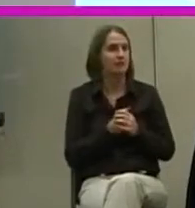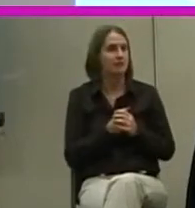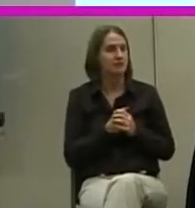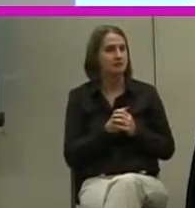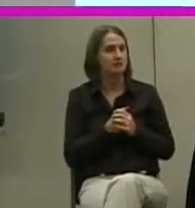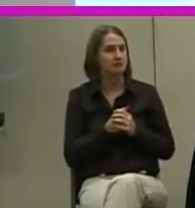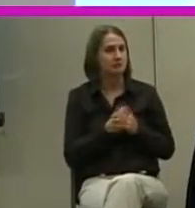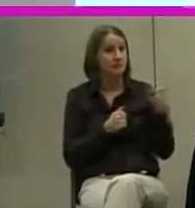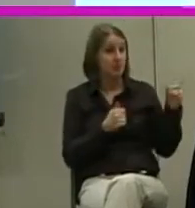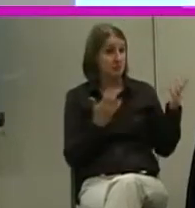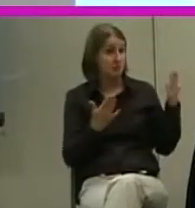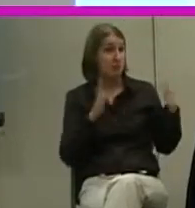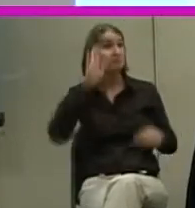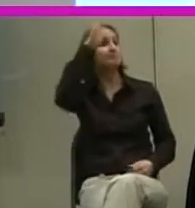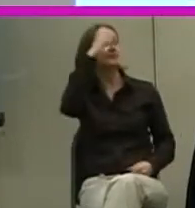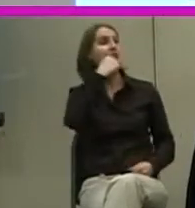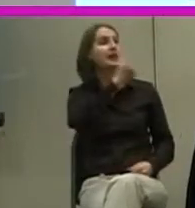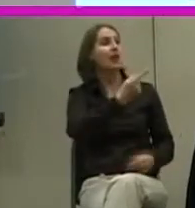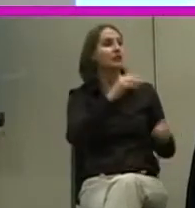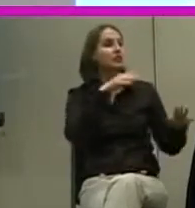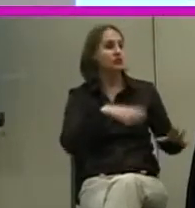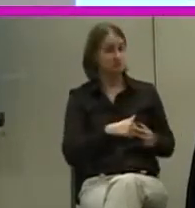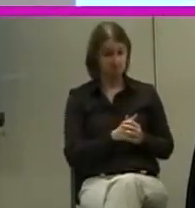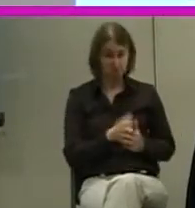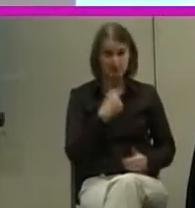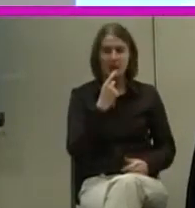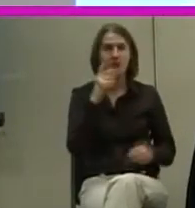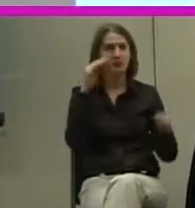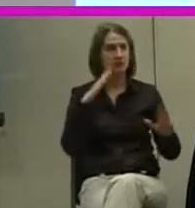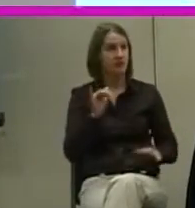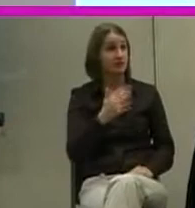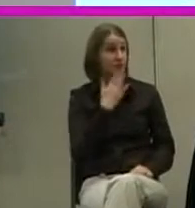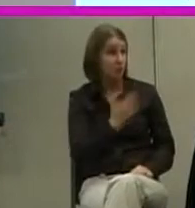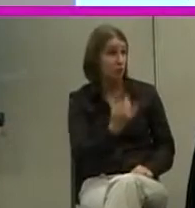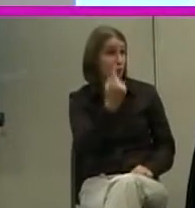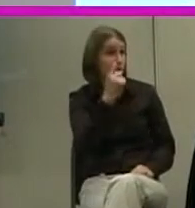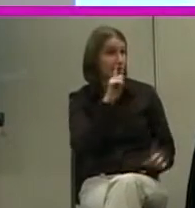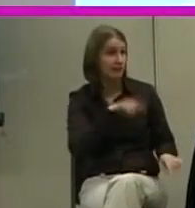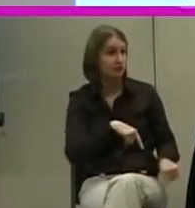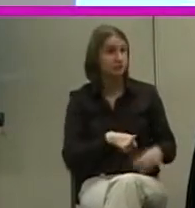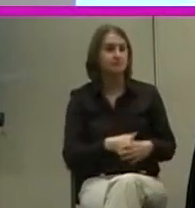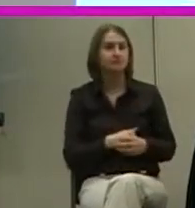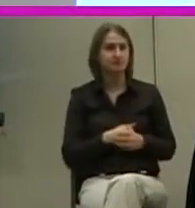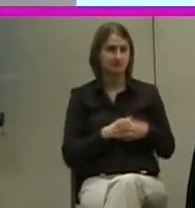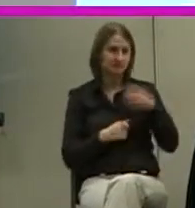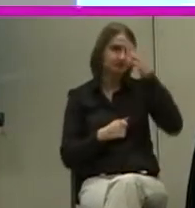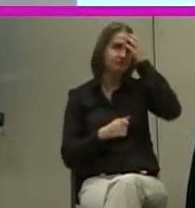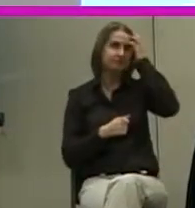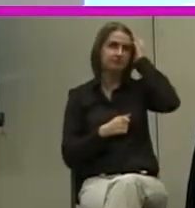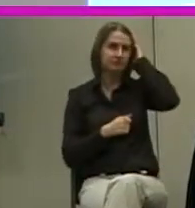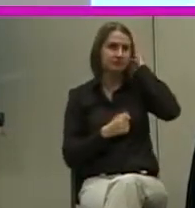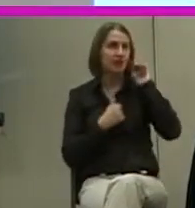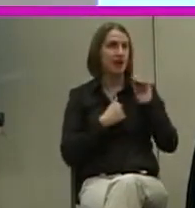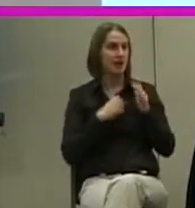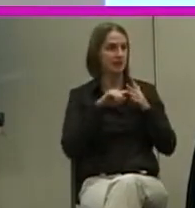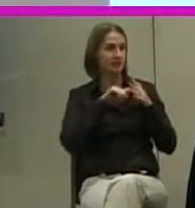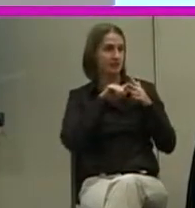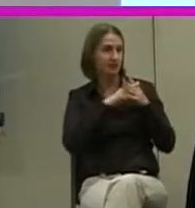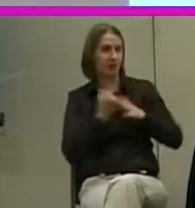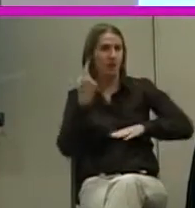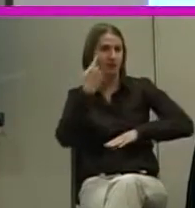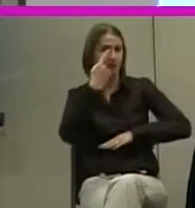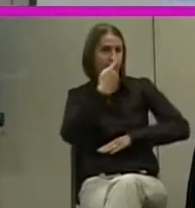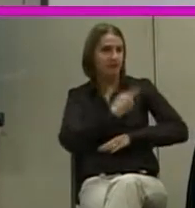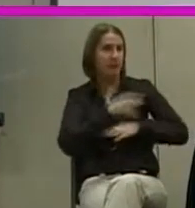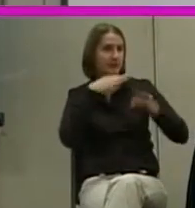By telling the teacher. Telling the teacher's a good one. So really, I start off the day just talking about these are things that